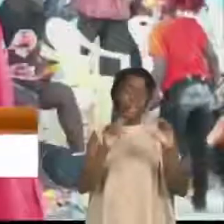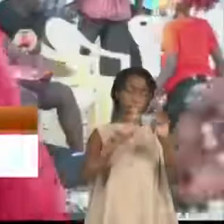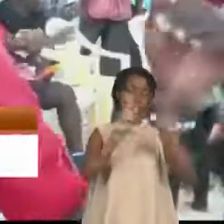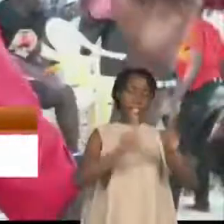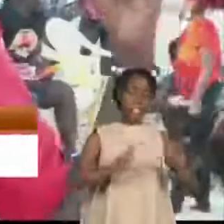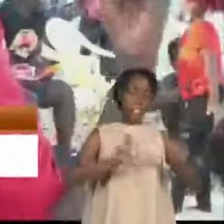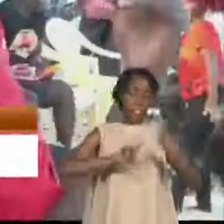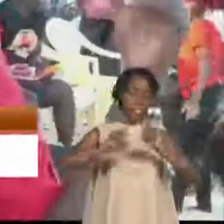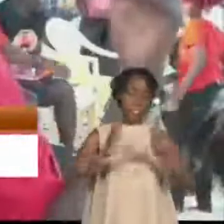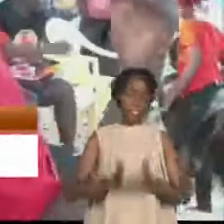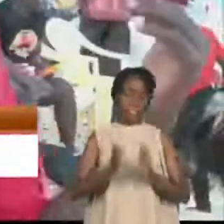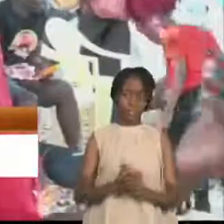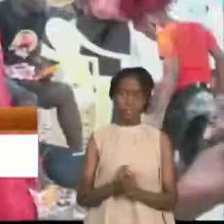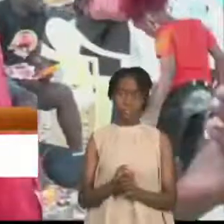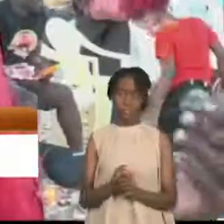foreign